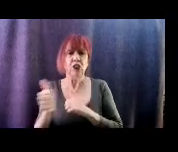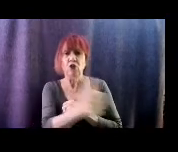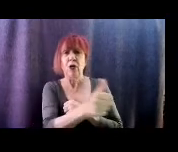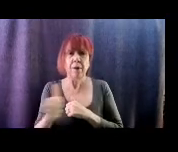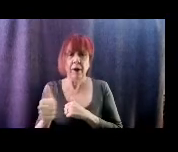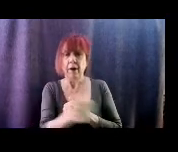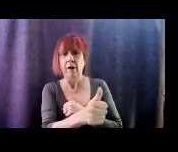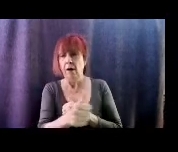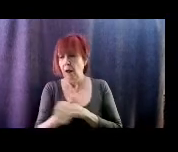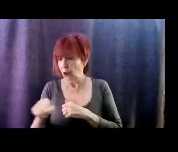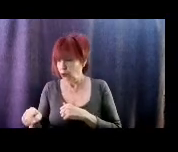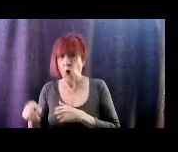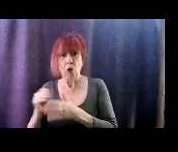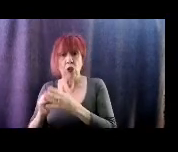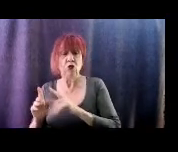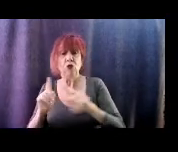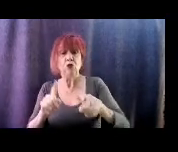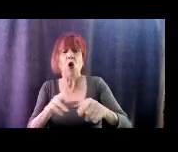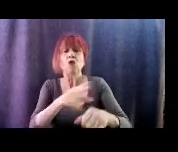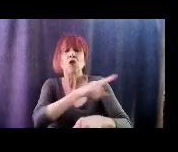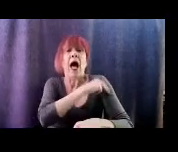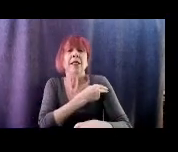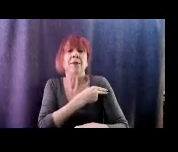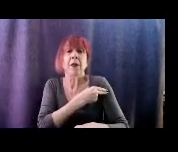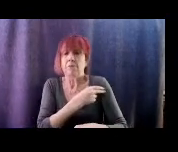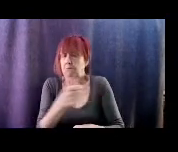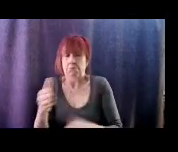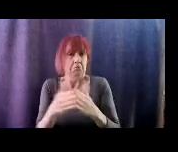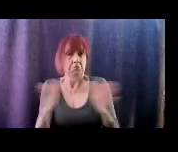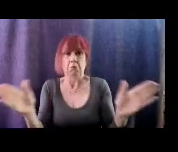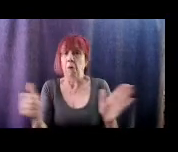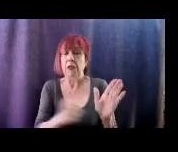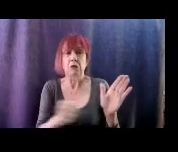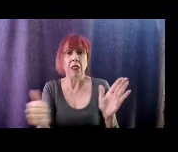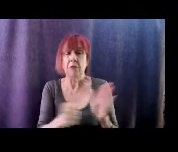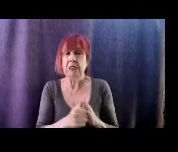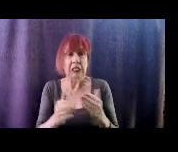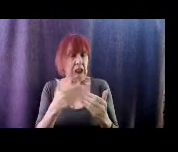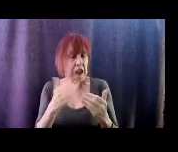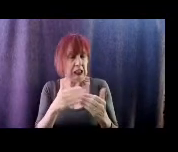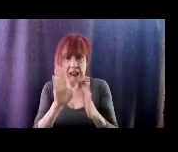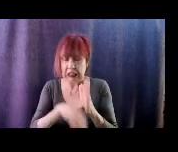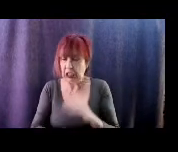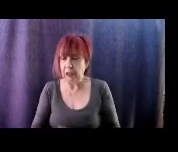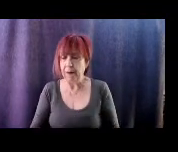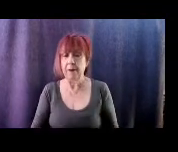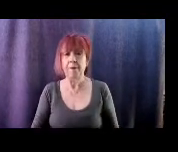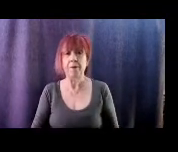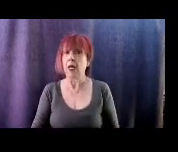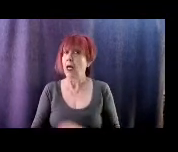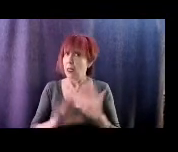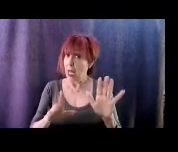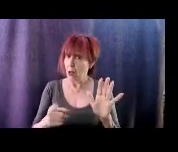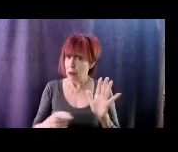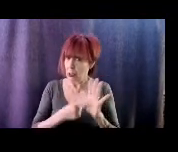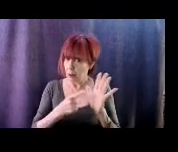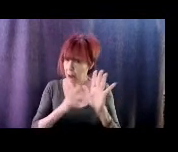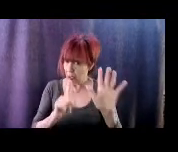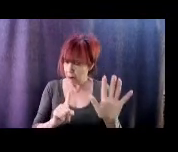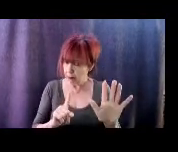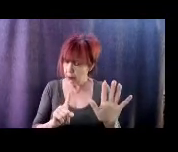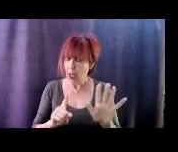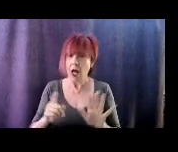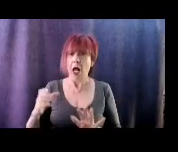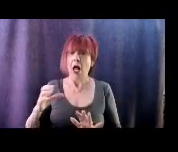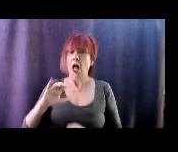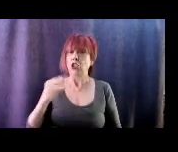using public transportation. In some cases, the job coach has been known to use their own personal vehicle.